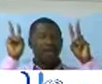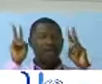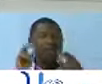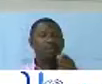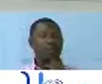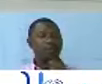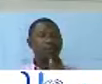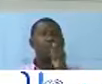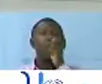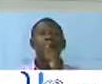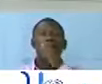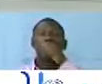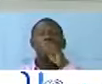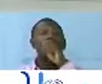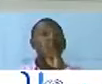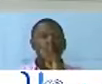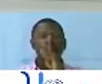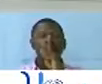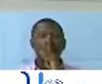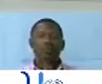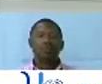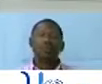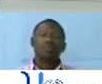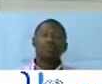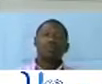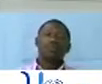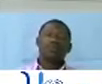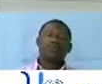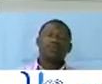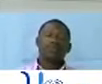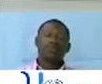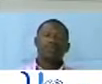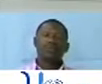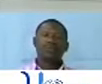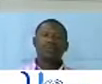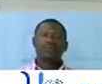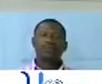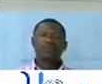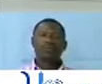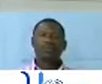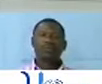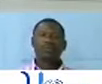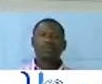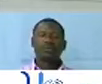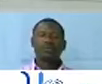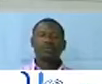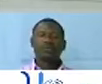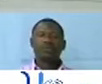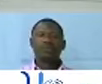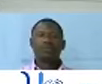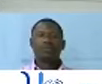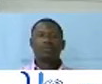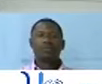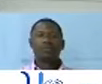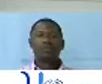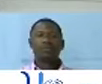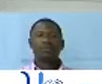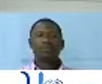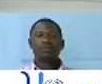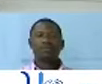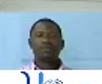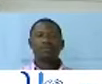mom rek sax waye kep ko xamne ni rek gis nañ ne dal yaangi dox ci saw so xamne ni da ngay dingat Jammeh rek.